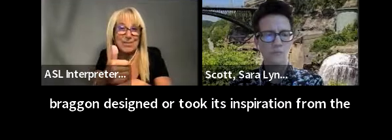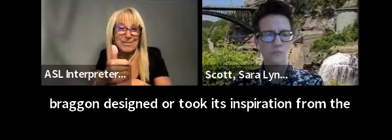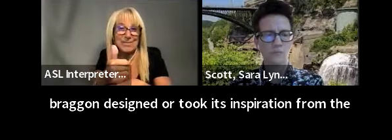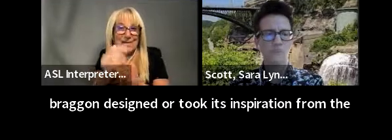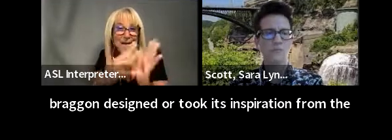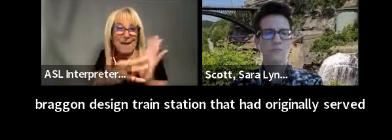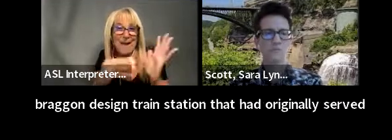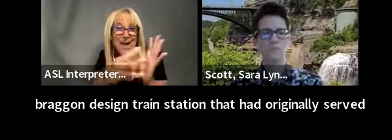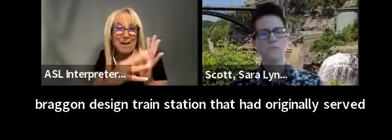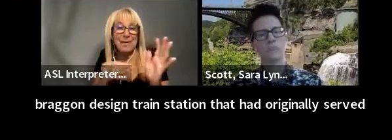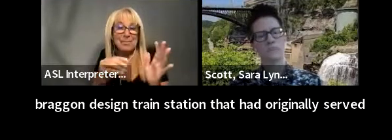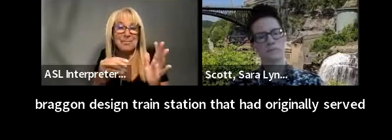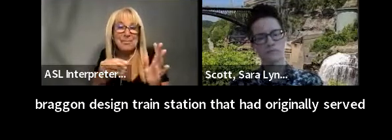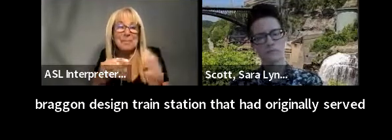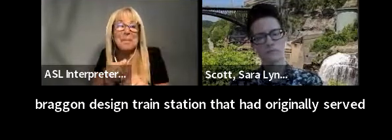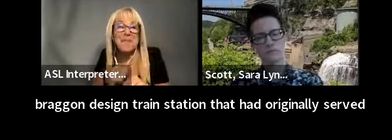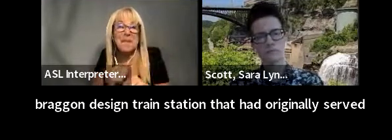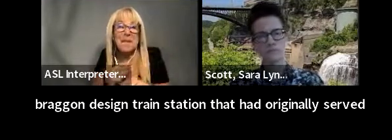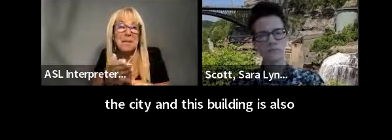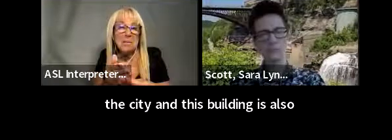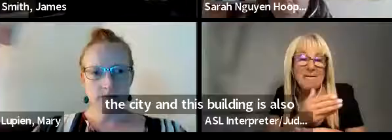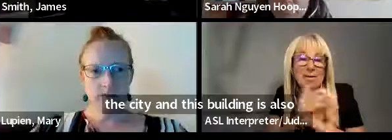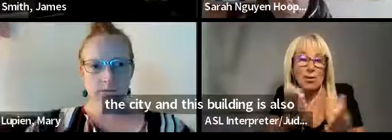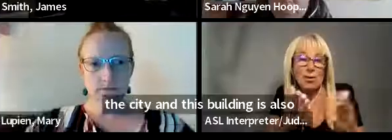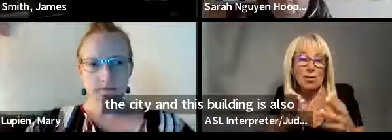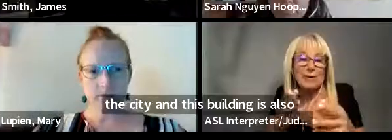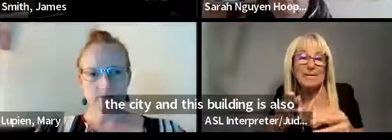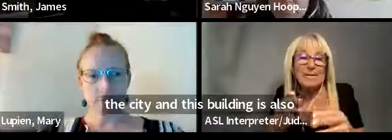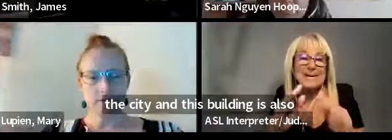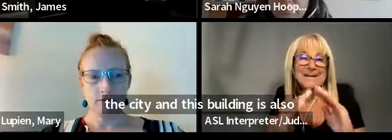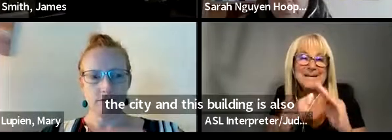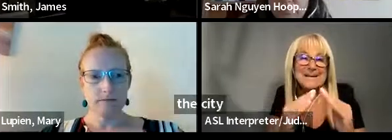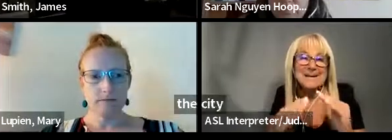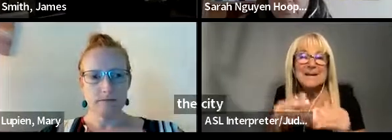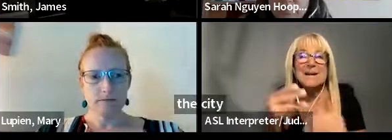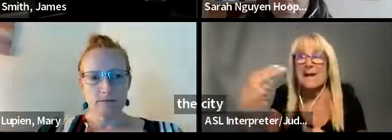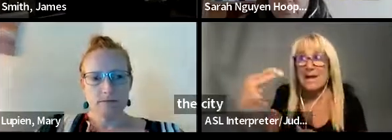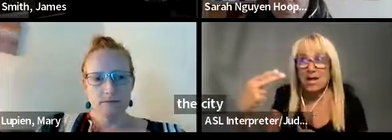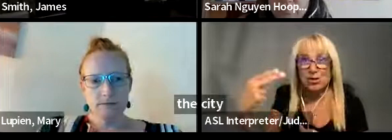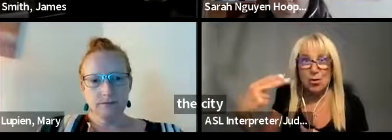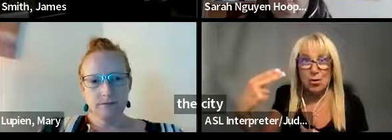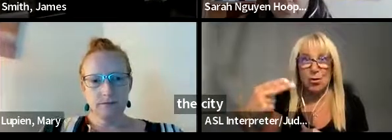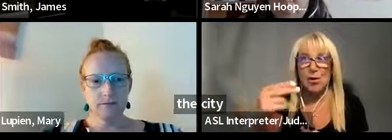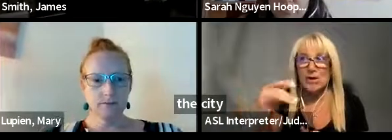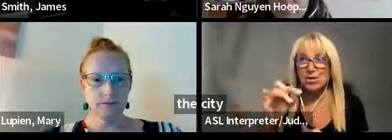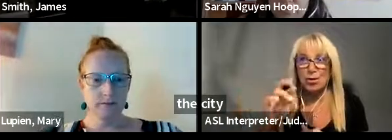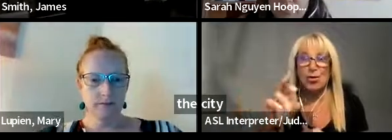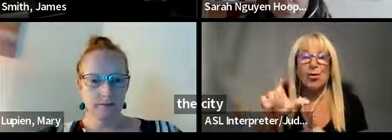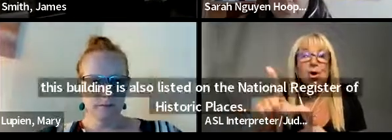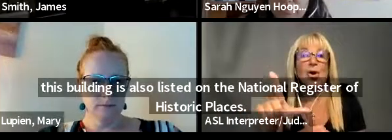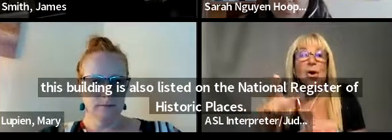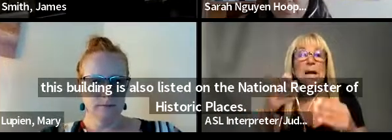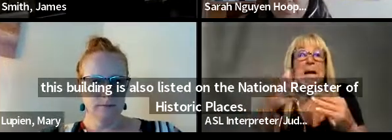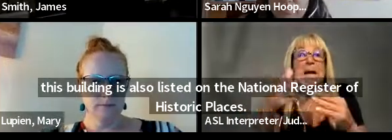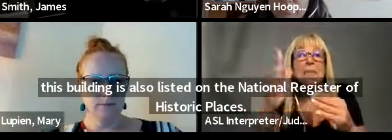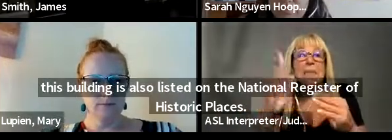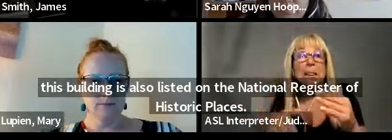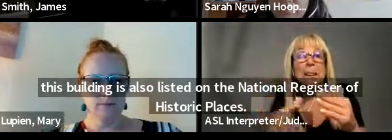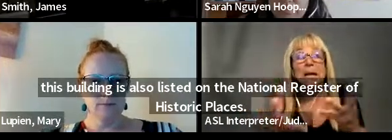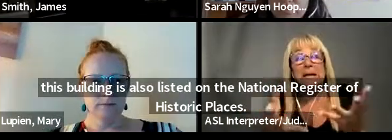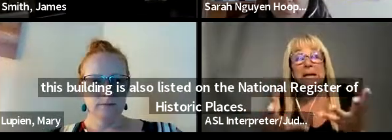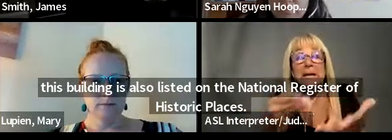city. And this building is also listed on the National Register of Historic Places. In terms of completed capital